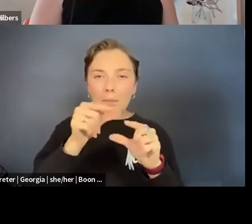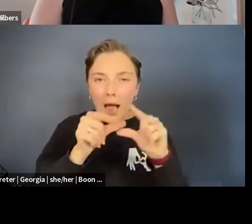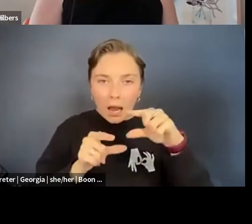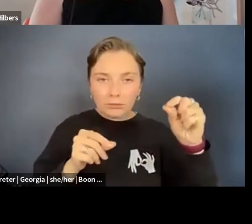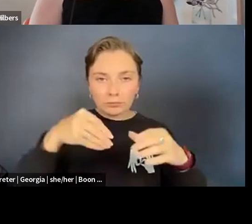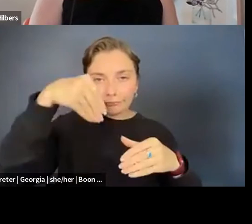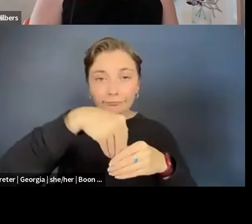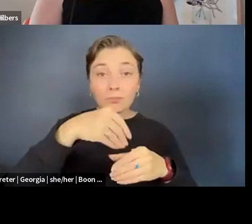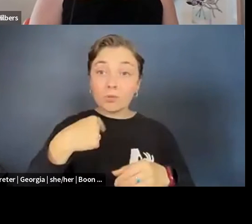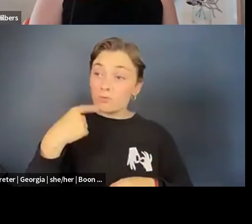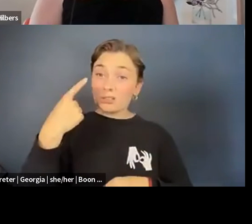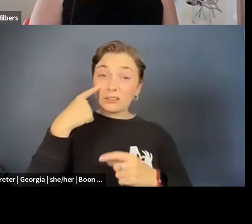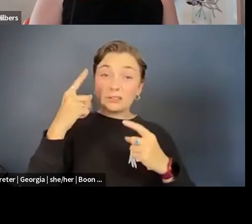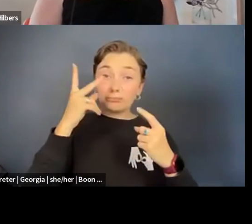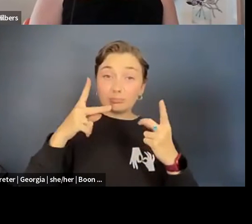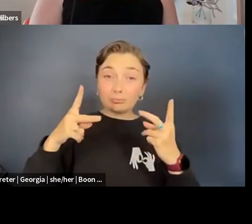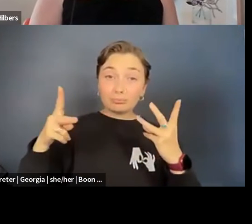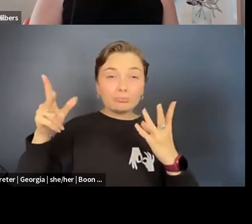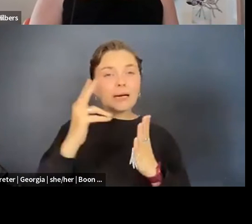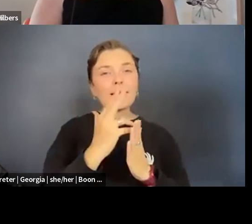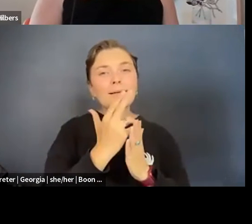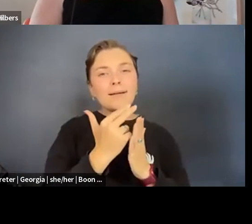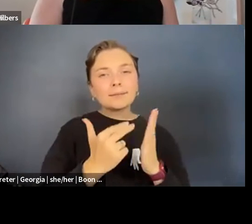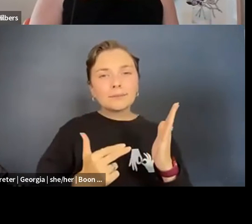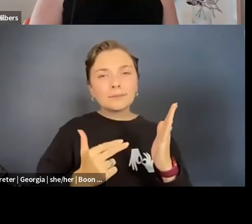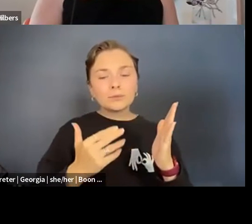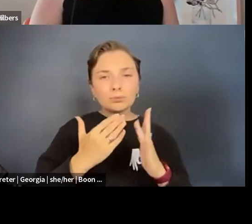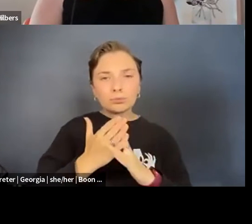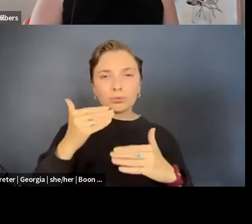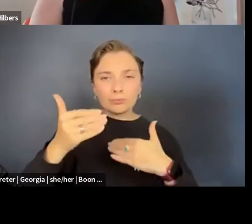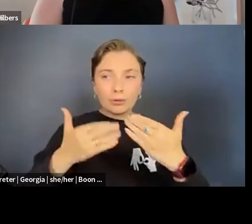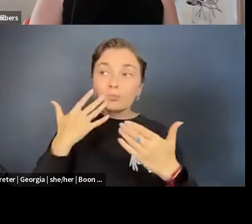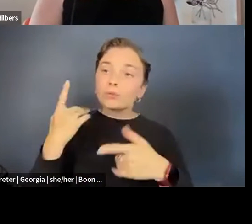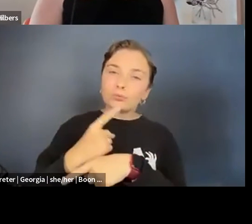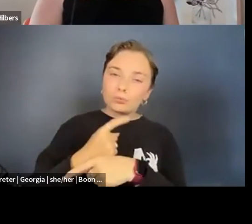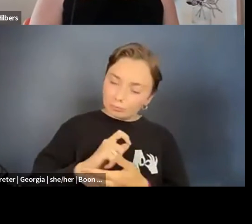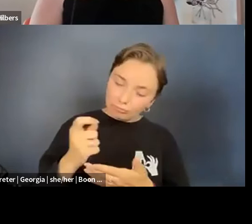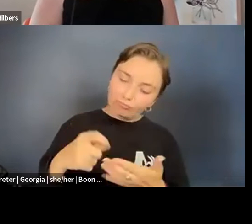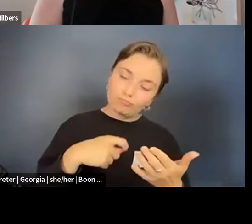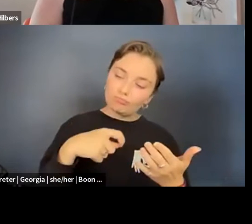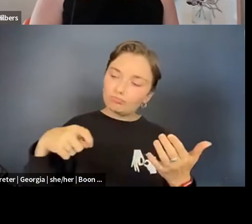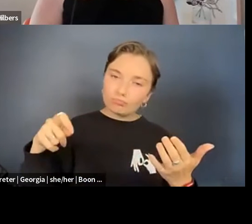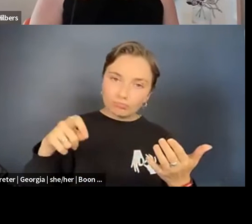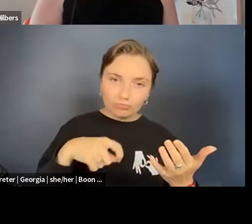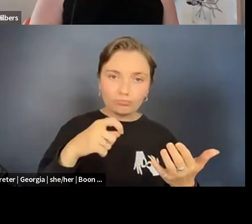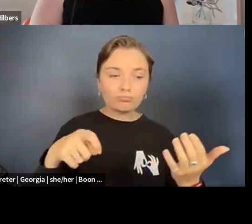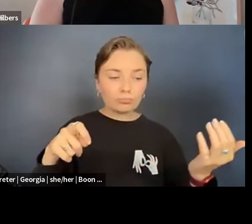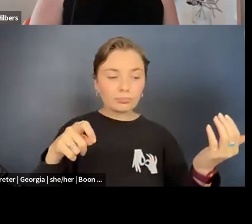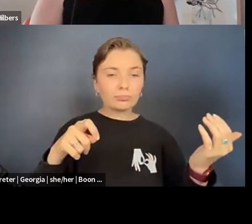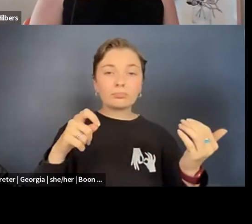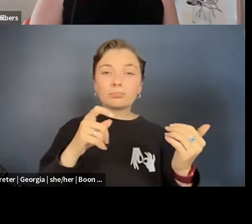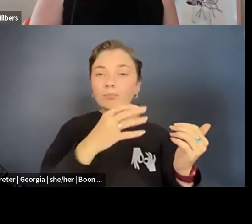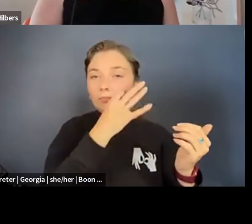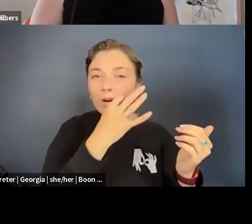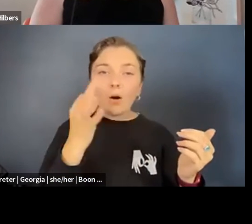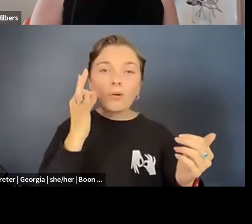creations I see of art in that process all the way along. And then, you know, the flowers,